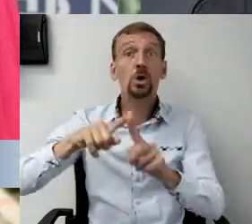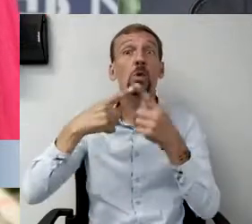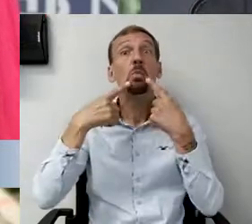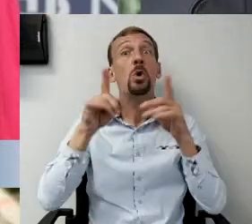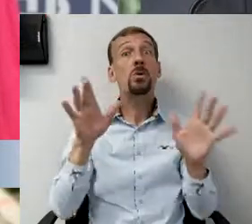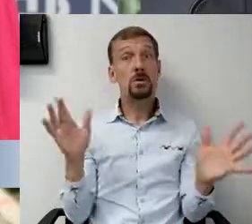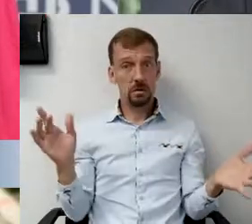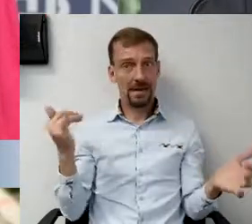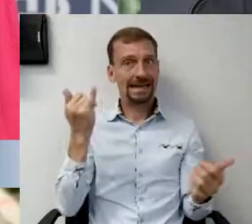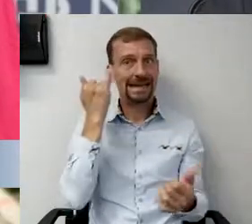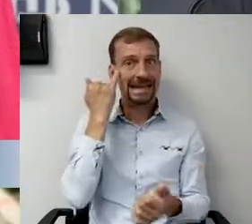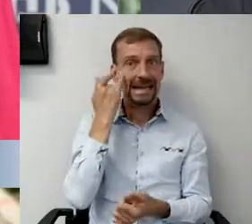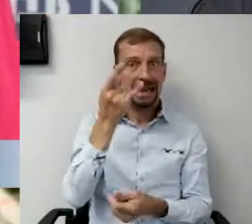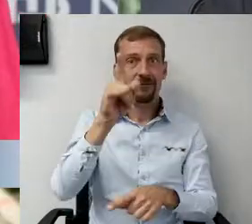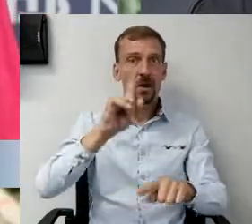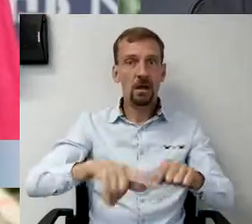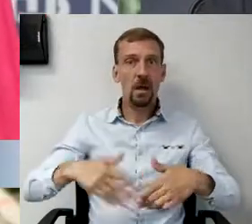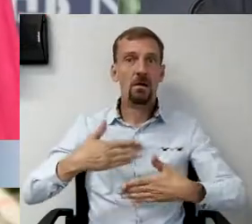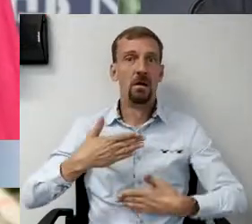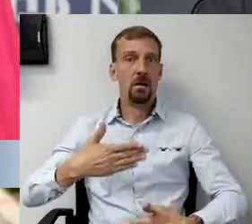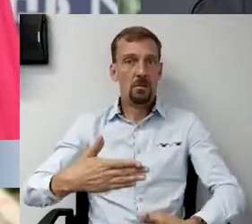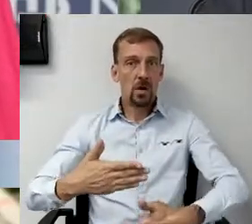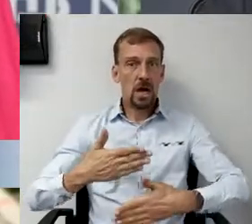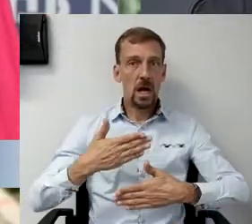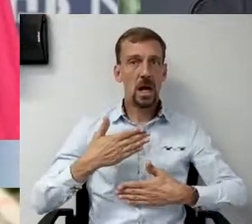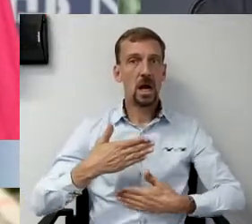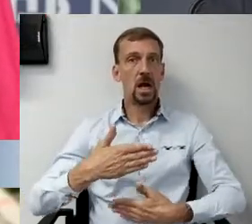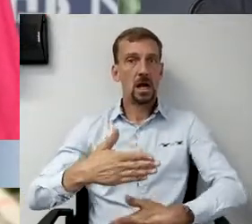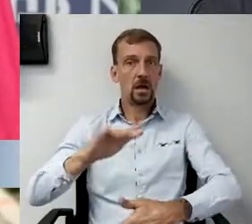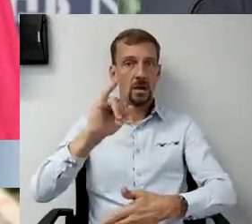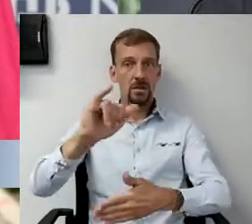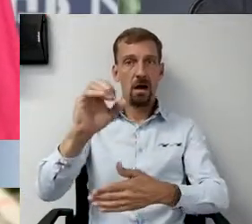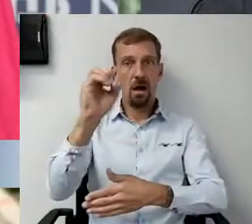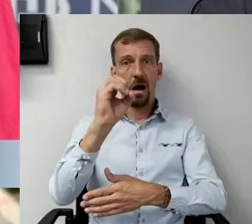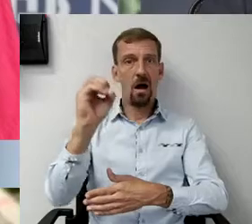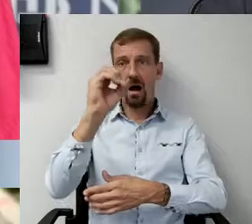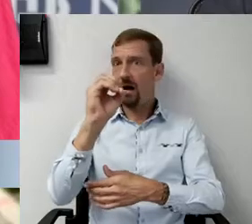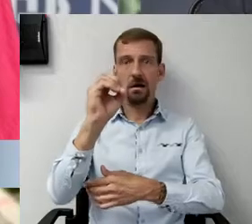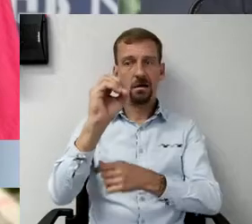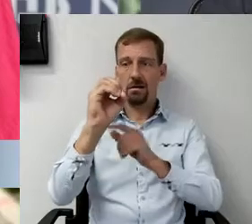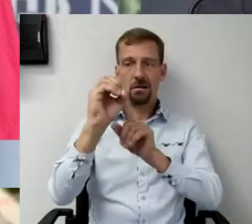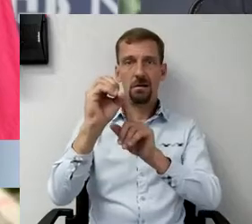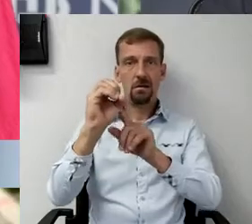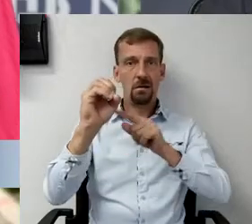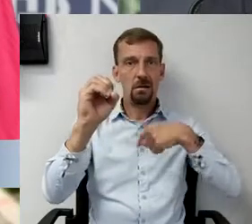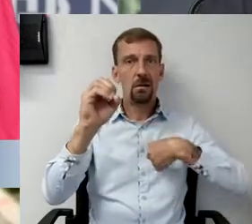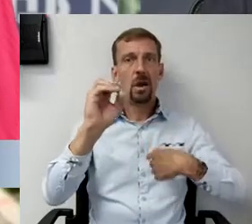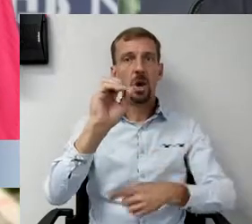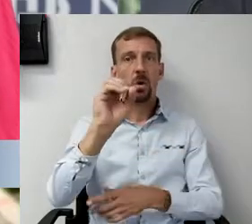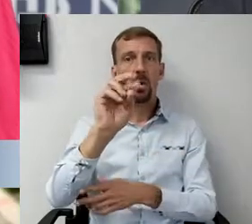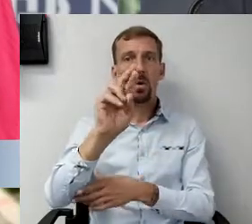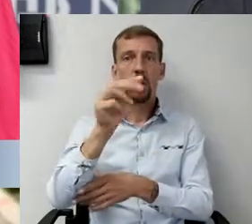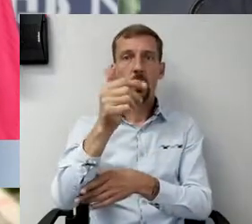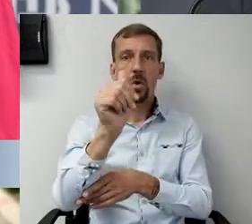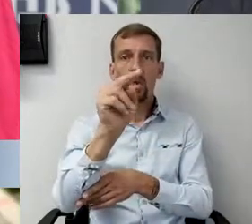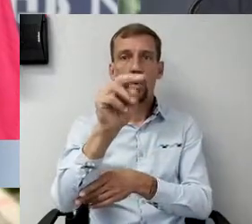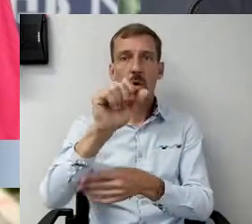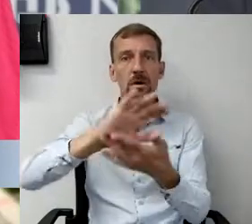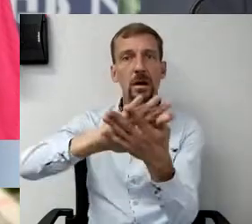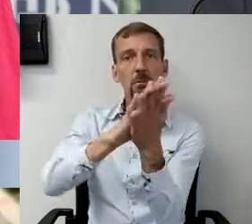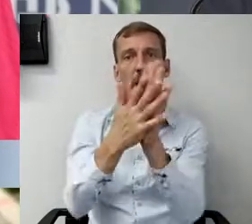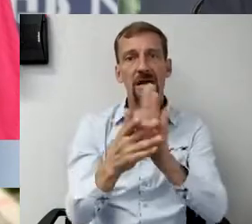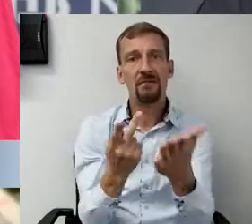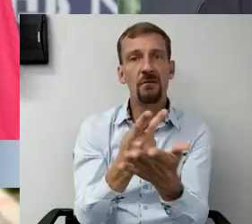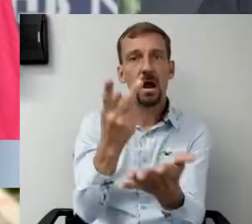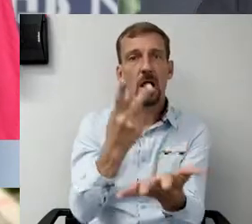and you can't produce that oxygen-rich blood, your organs start failing. When you have multiple